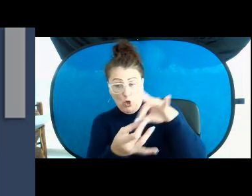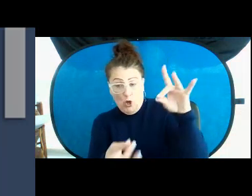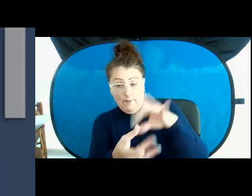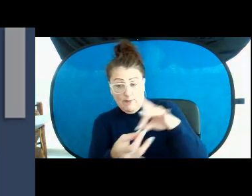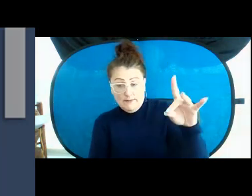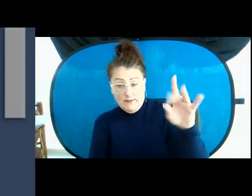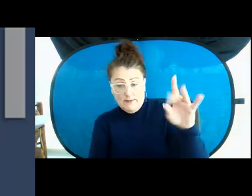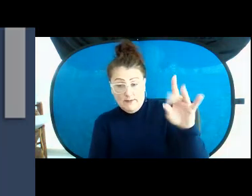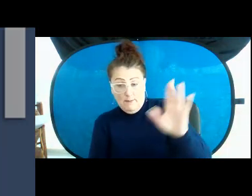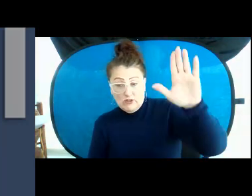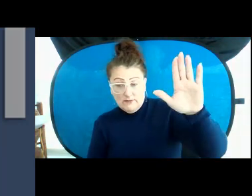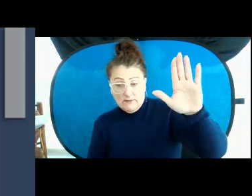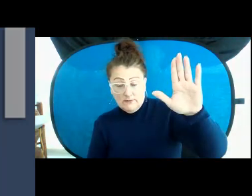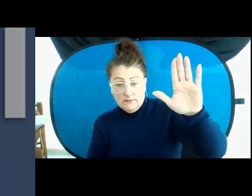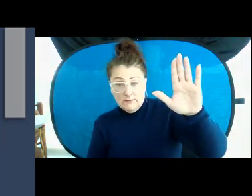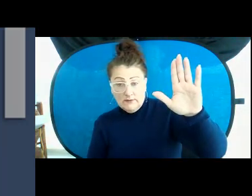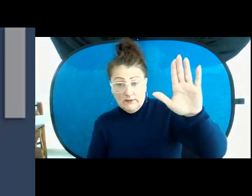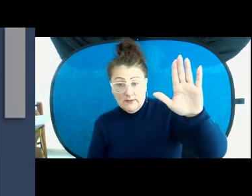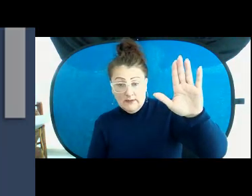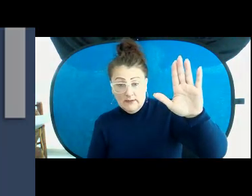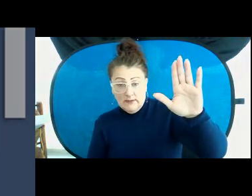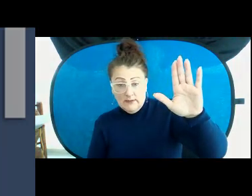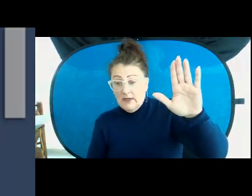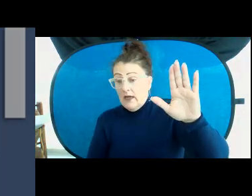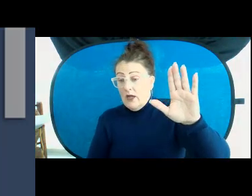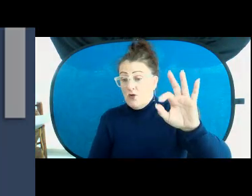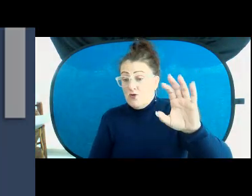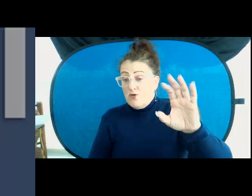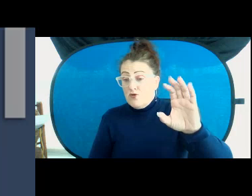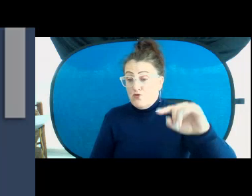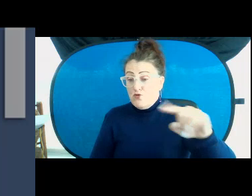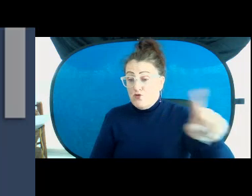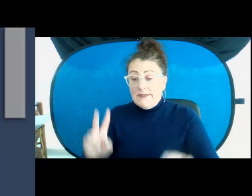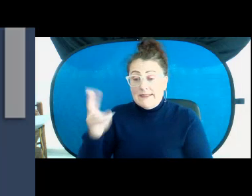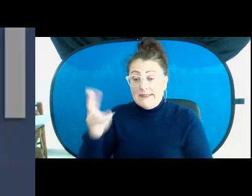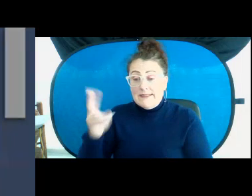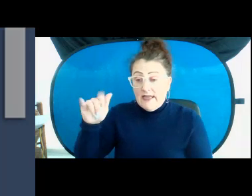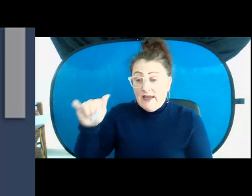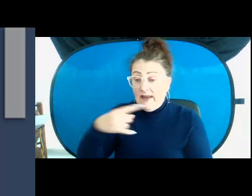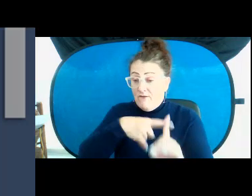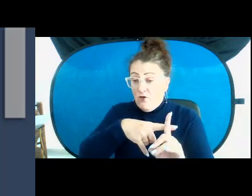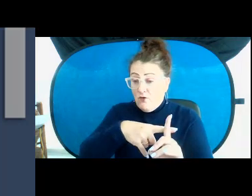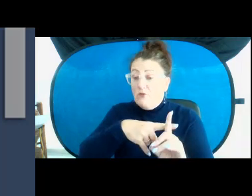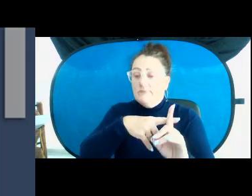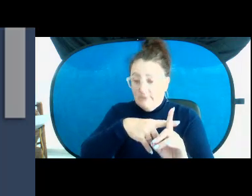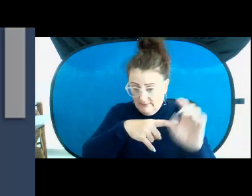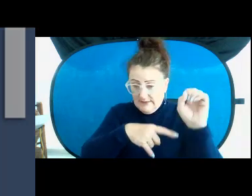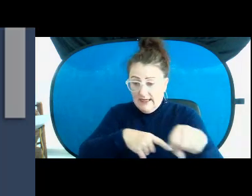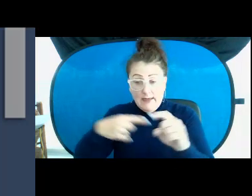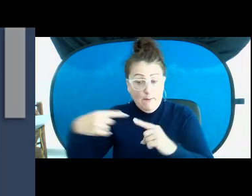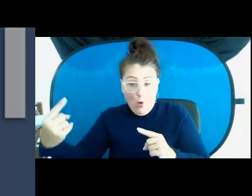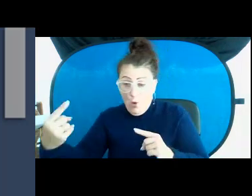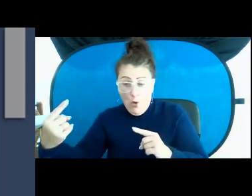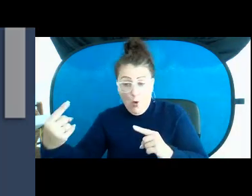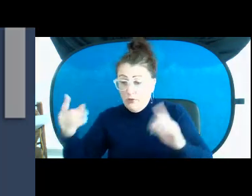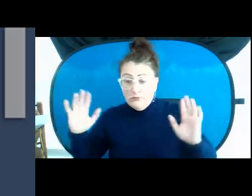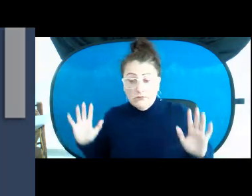dais? So moved by Commissioner Cruz, seconded by Commissioner Tiffany. All those in favor? Aye. Opposed?